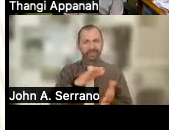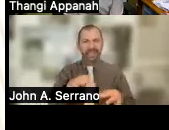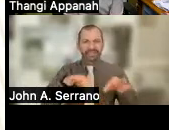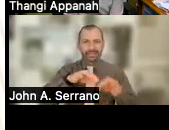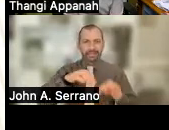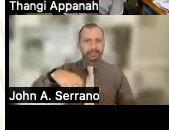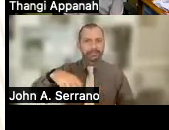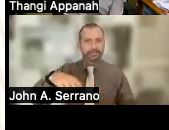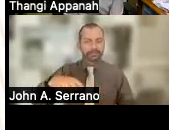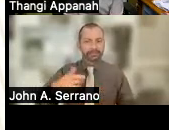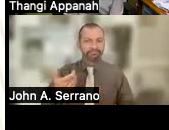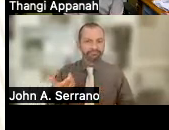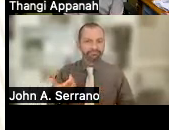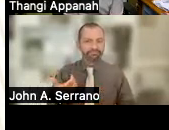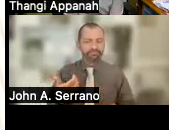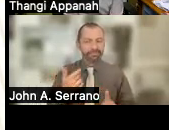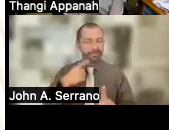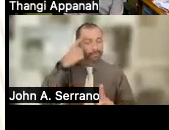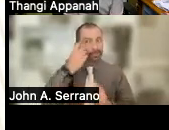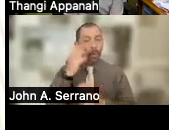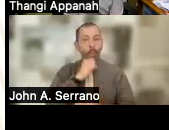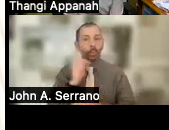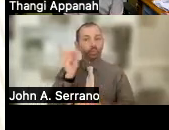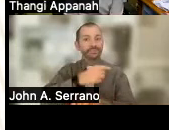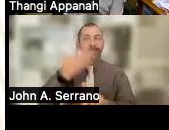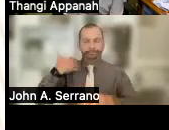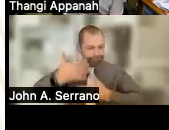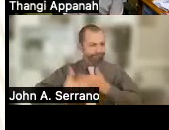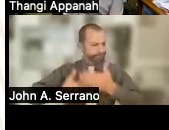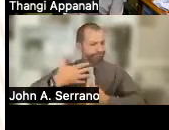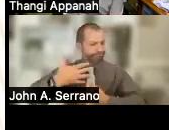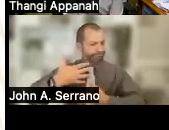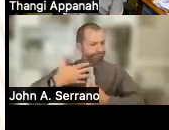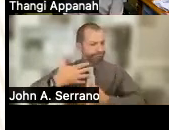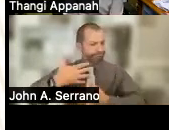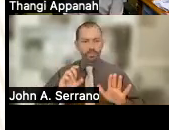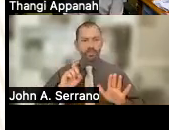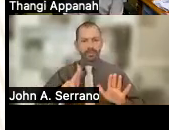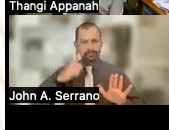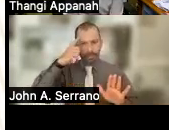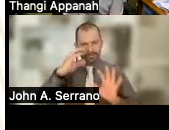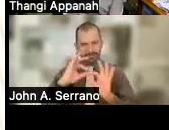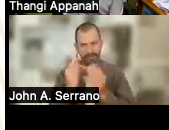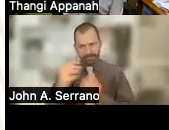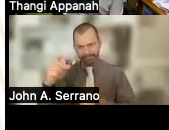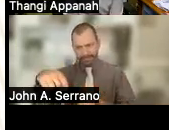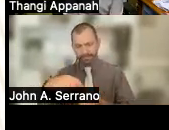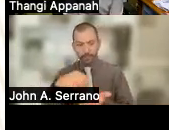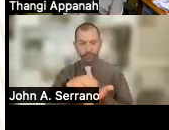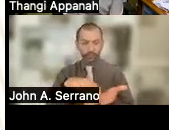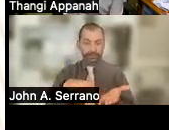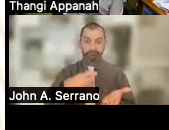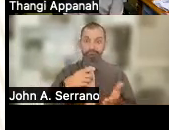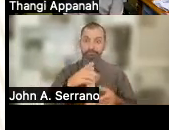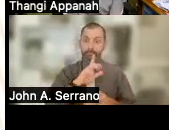step back, go back a few steps, and think about what really needs the attention in that moment. In the old days, we couldn't do that. We just had to keep plowing